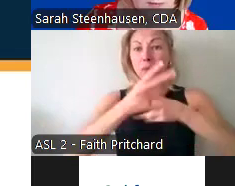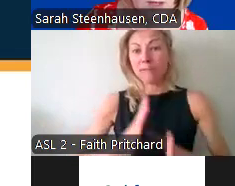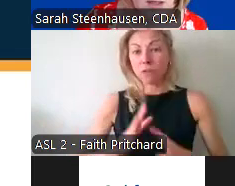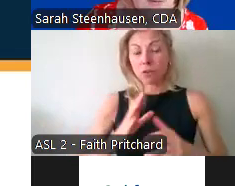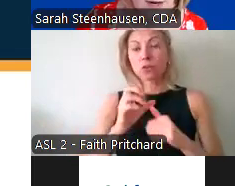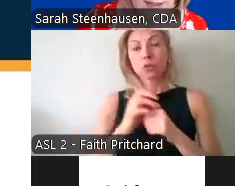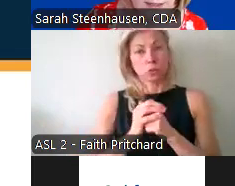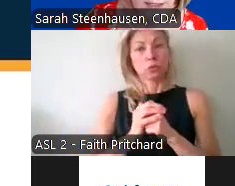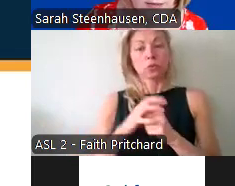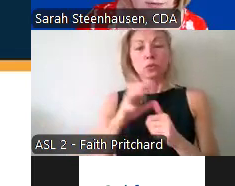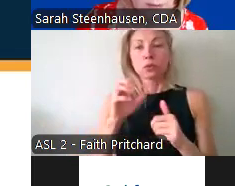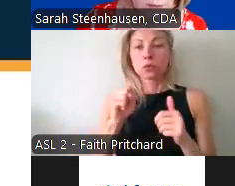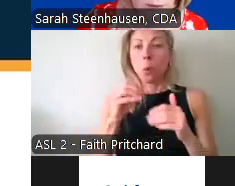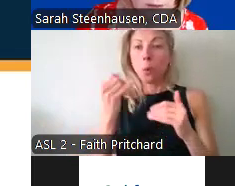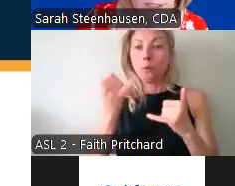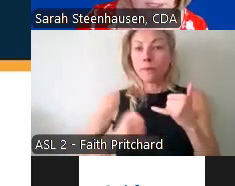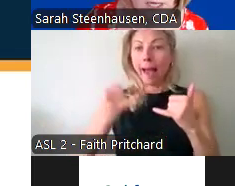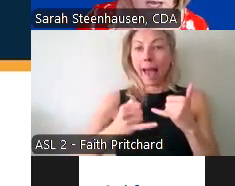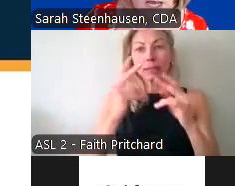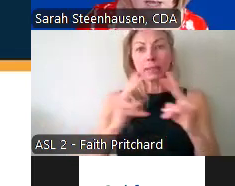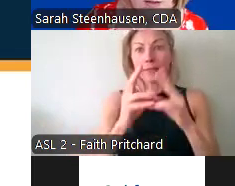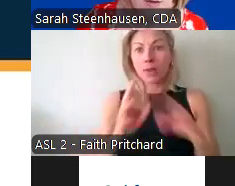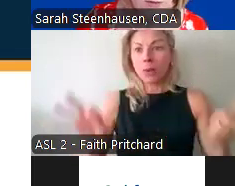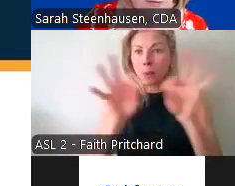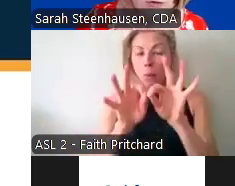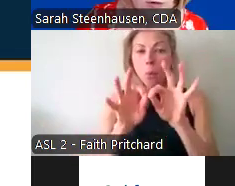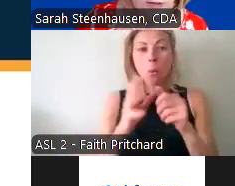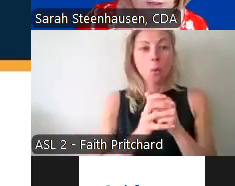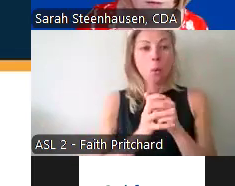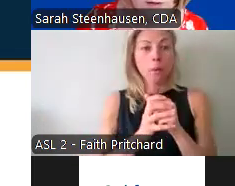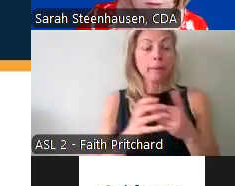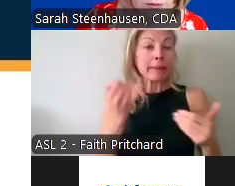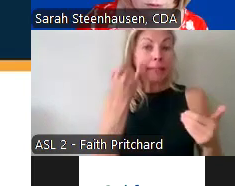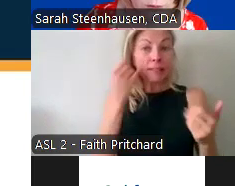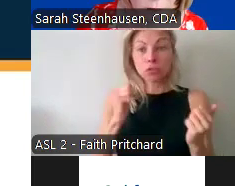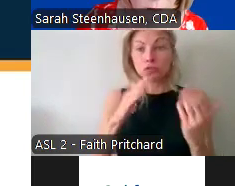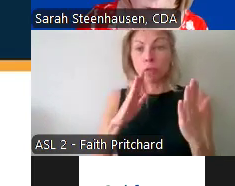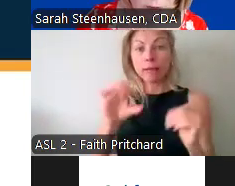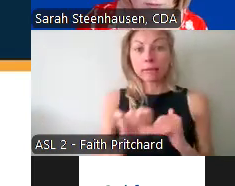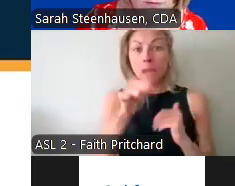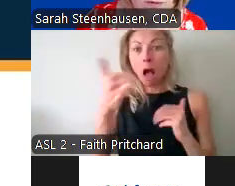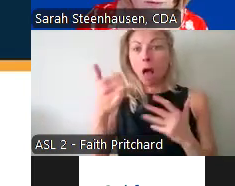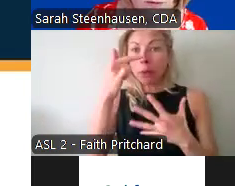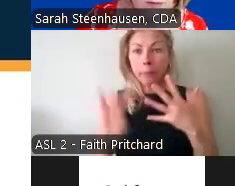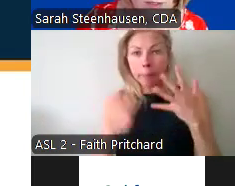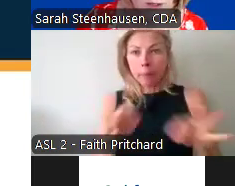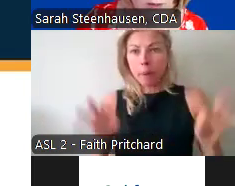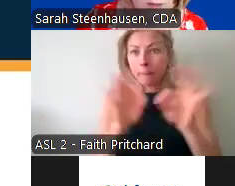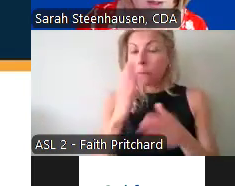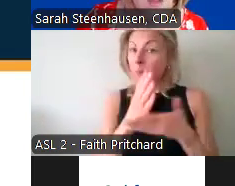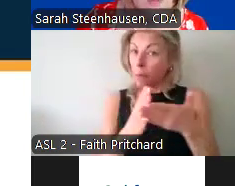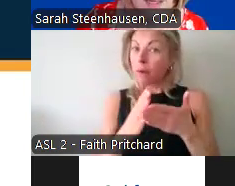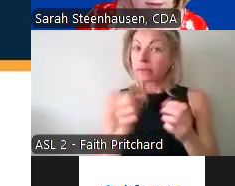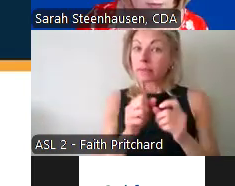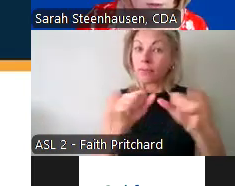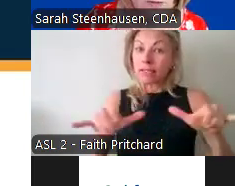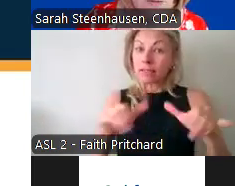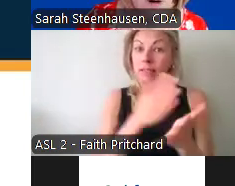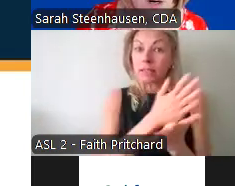as well. Finally, and very importantly, even if we've addressed these other critical components of the system, we know